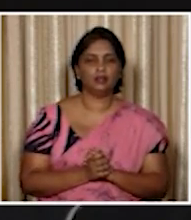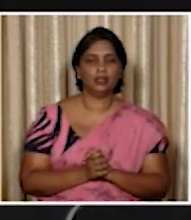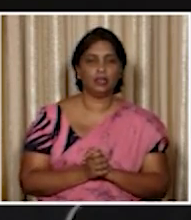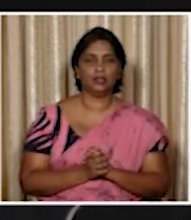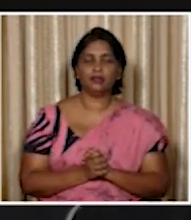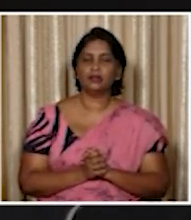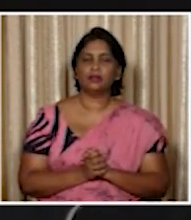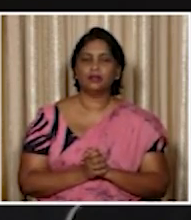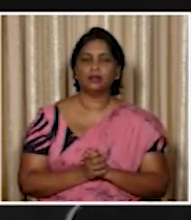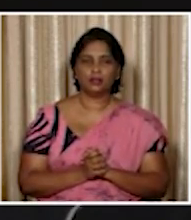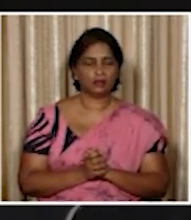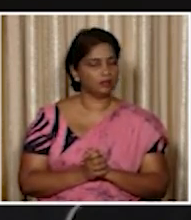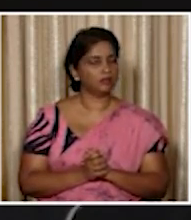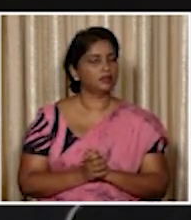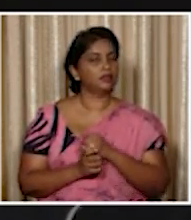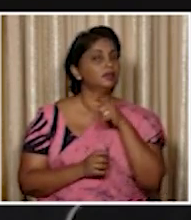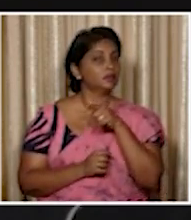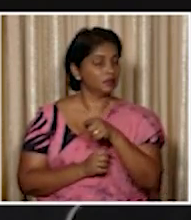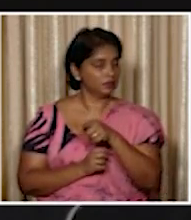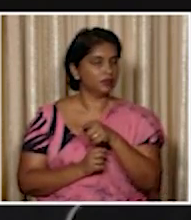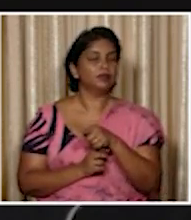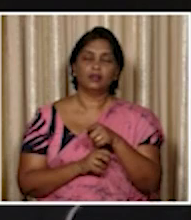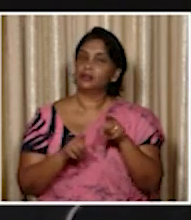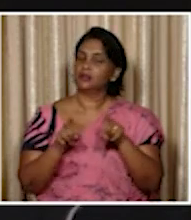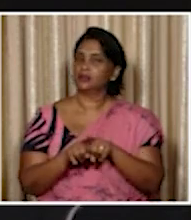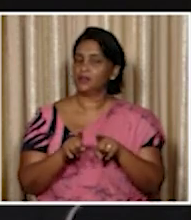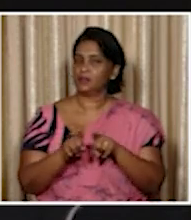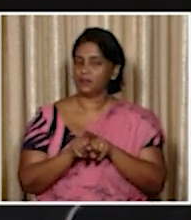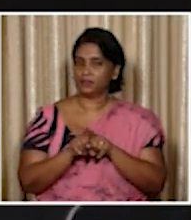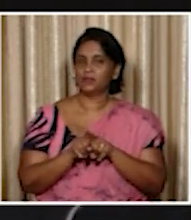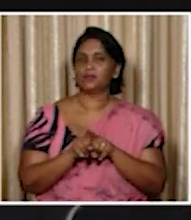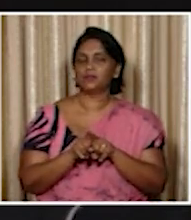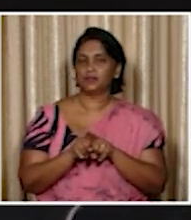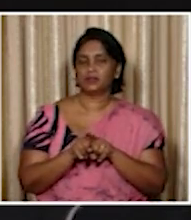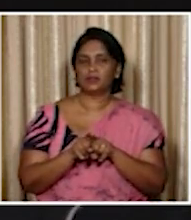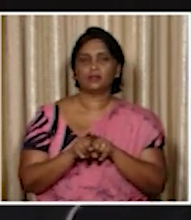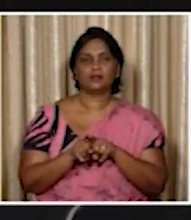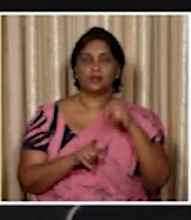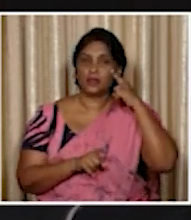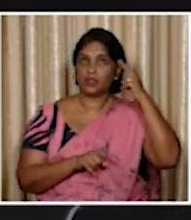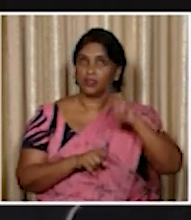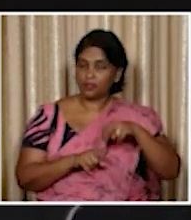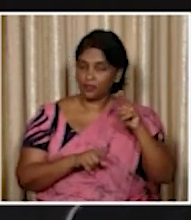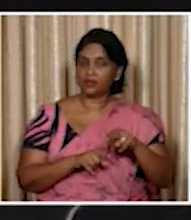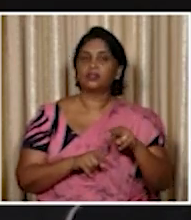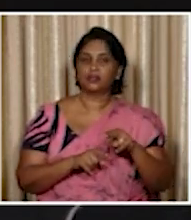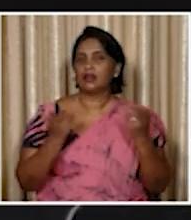no-confidence motion wouldn't have come about if the officials at the official desk in